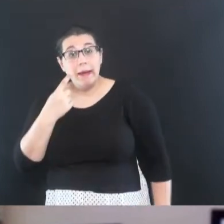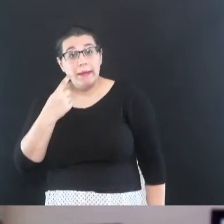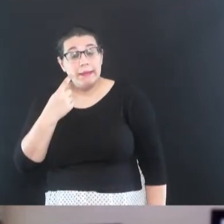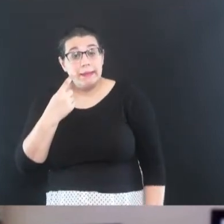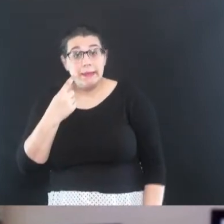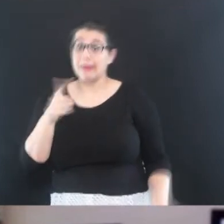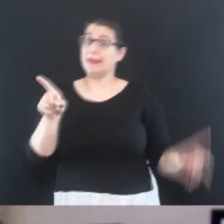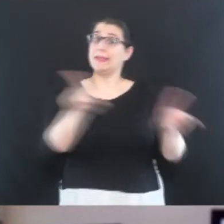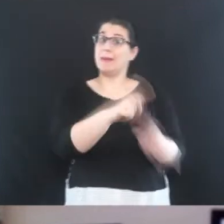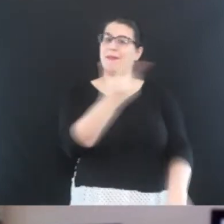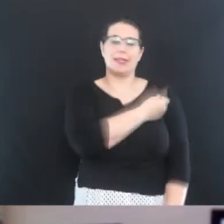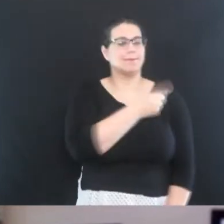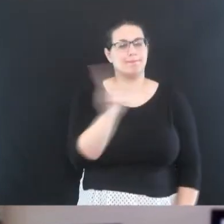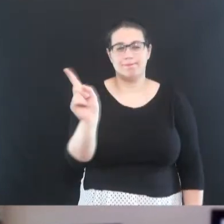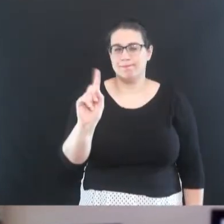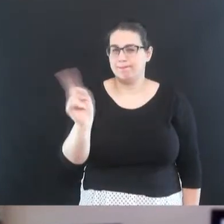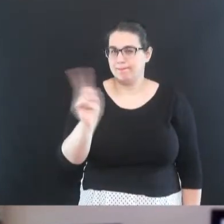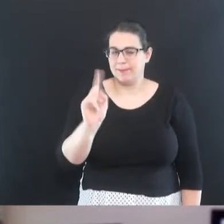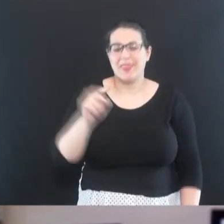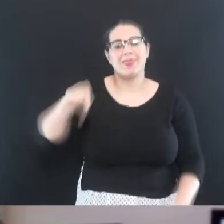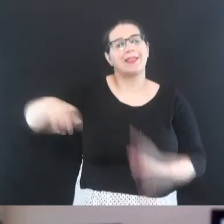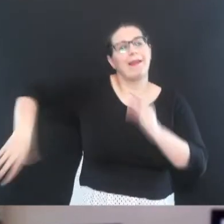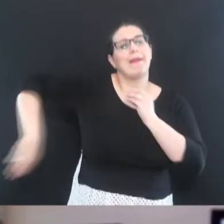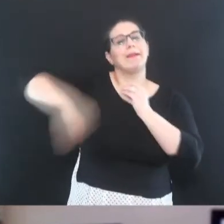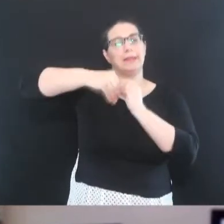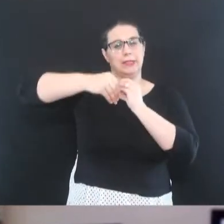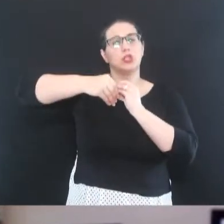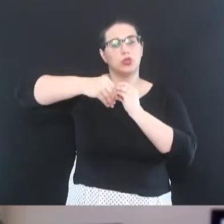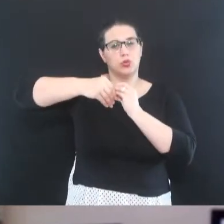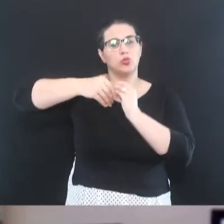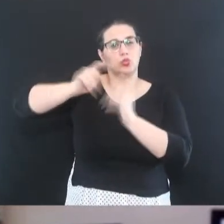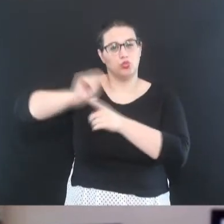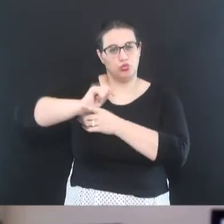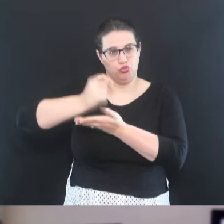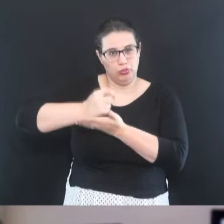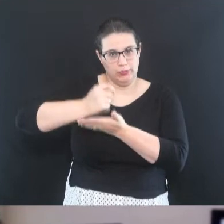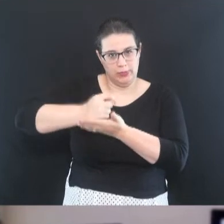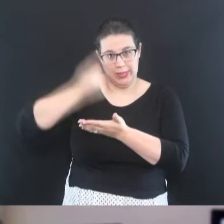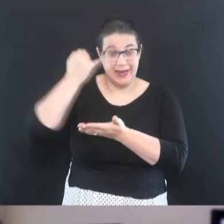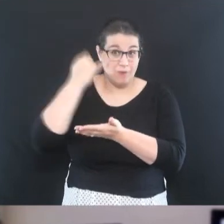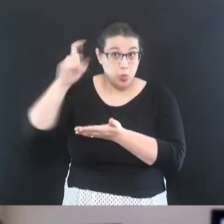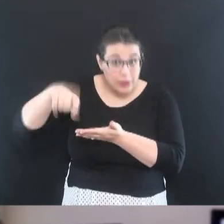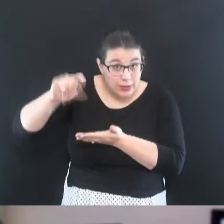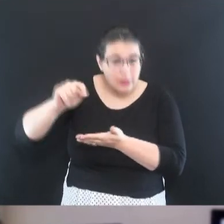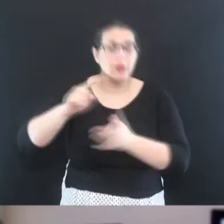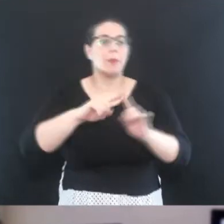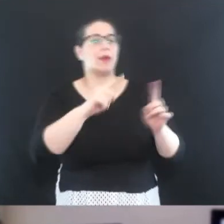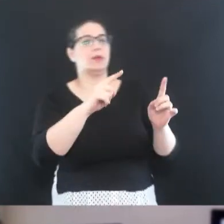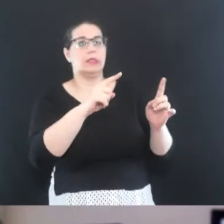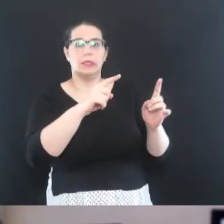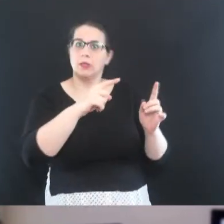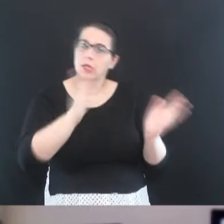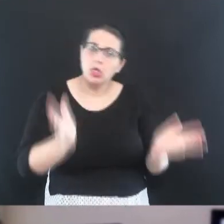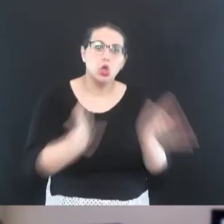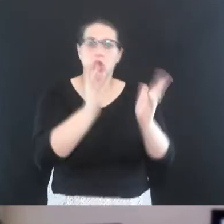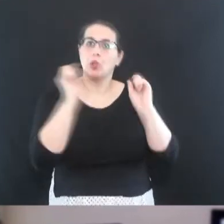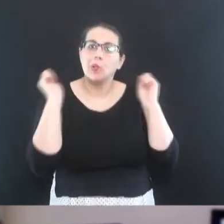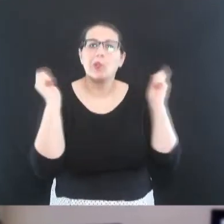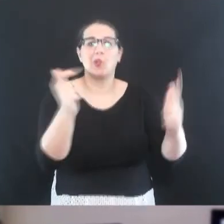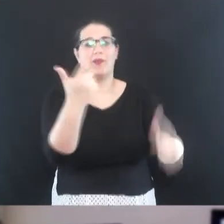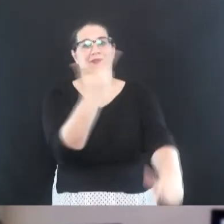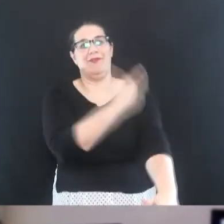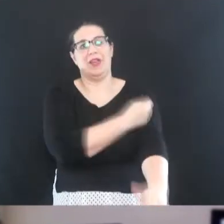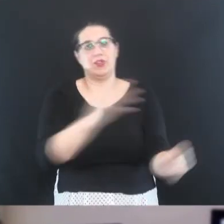So this should be seen as an ancillary treatment for people who need it. But we still very highly encourage everybody to get